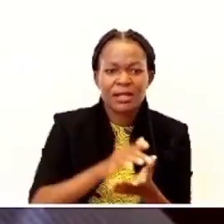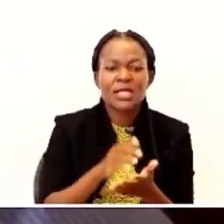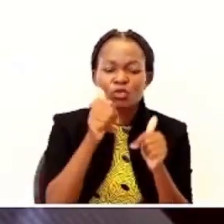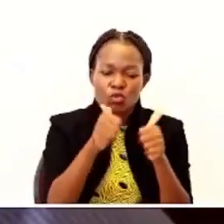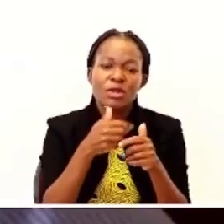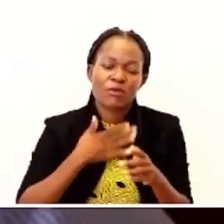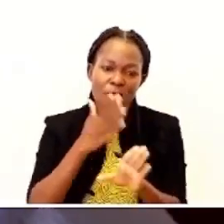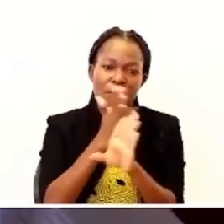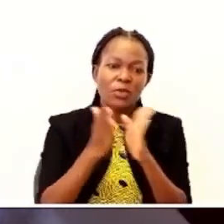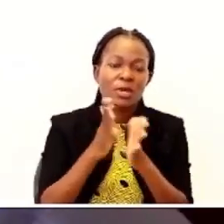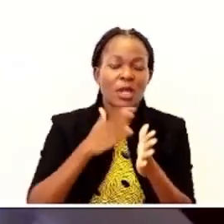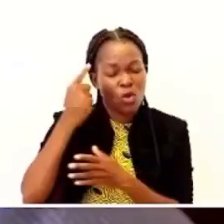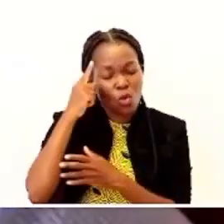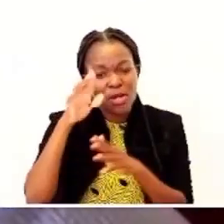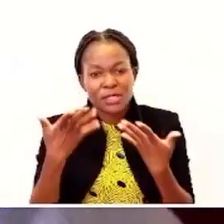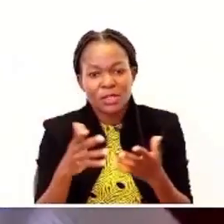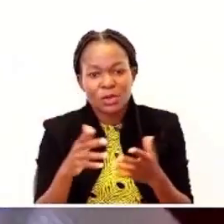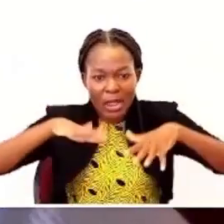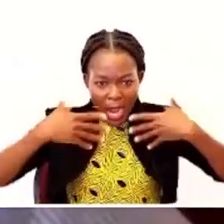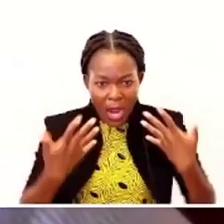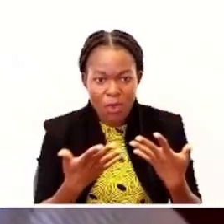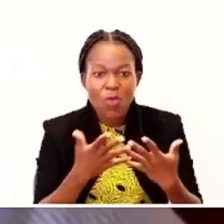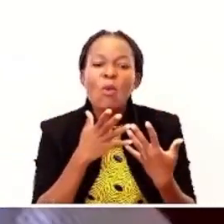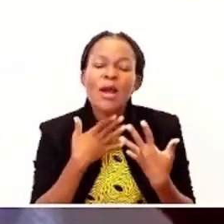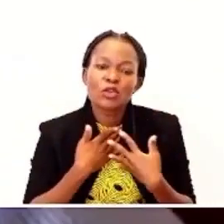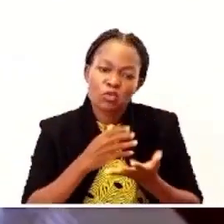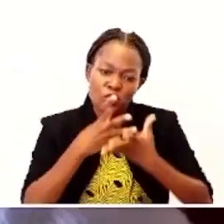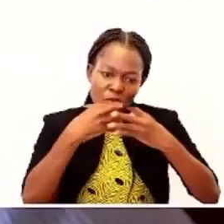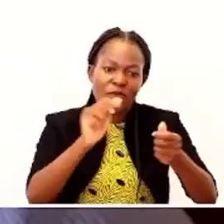knowledge about our condition, our situation,